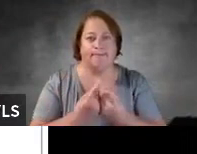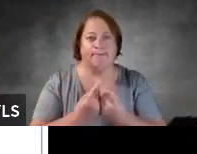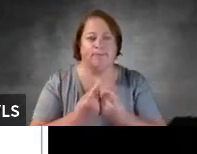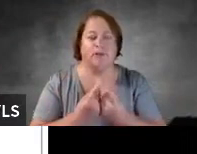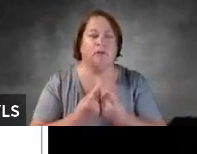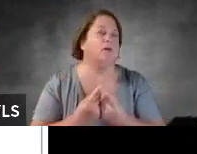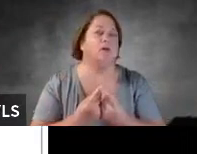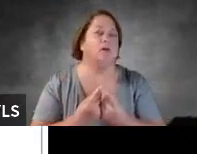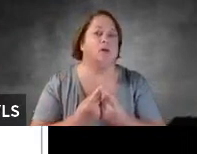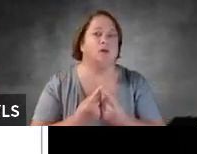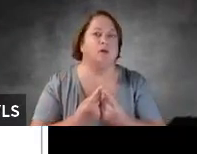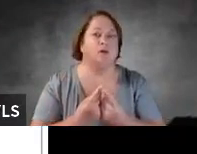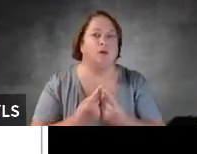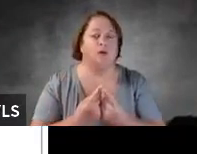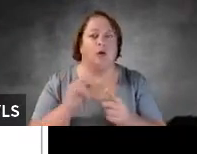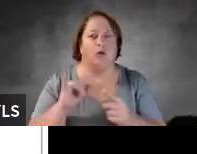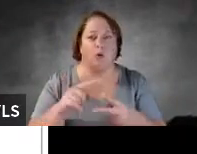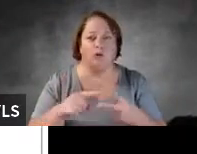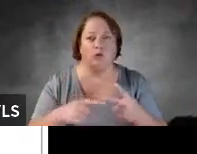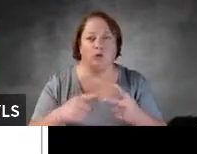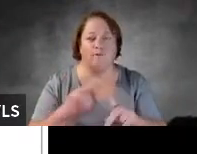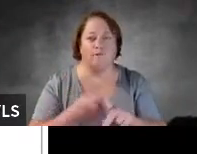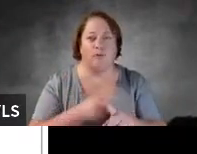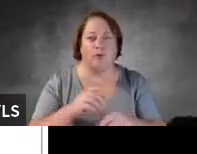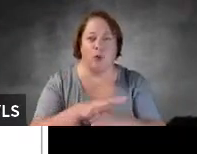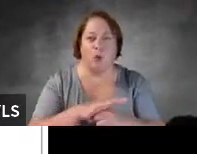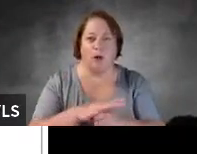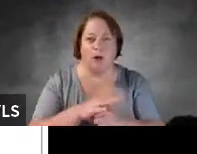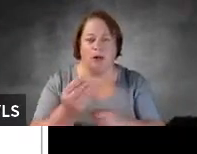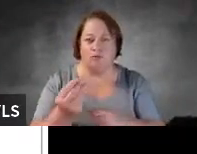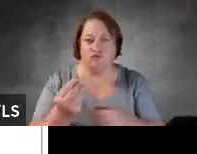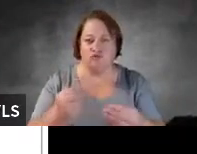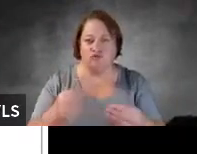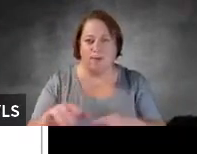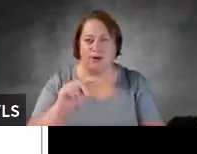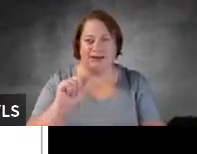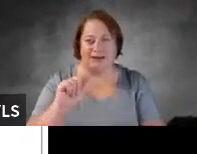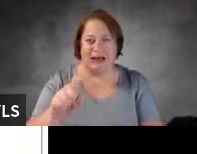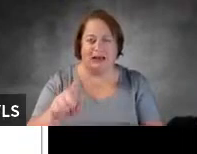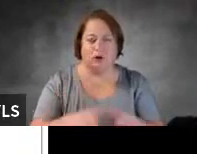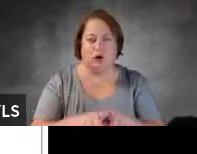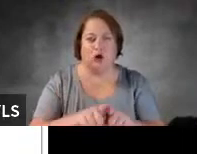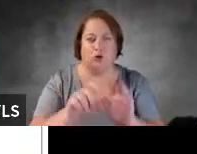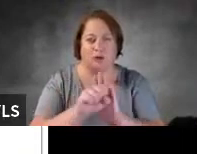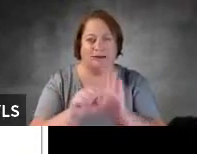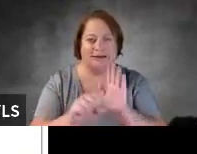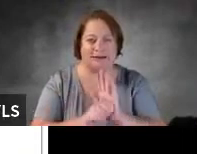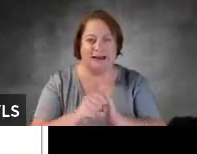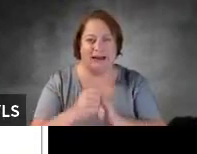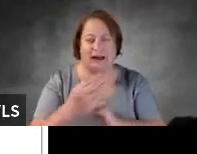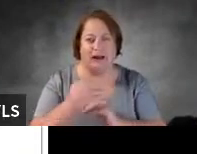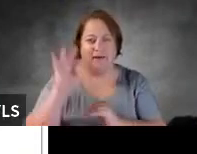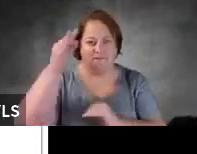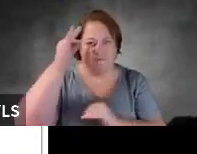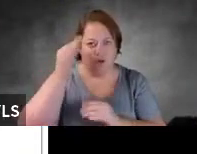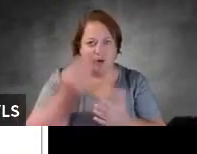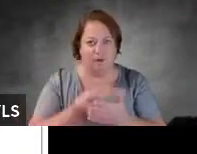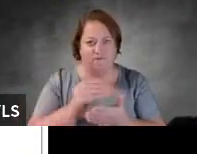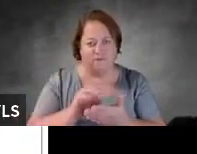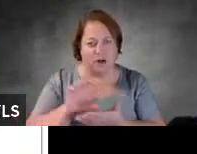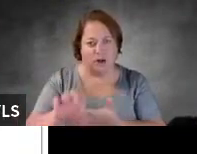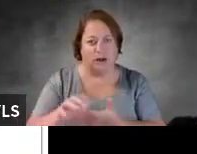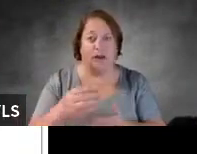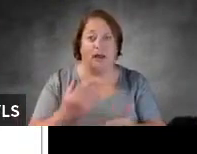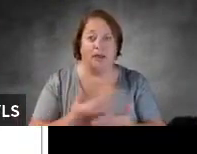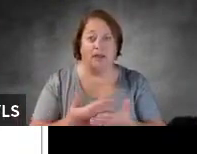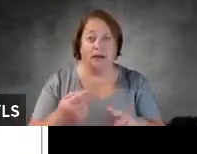from these two funds come basically from your local property taxes, as well as state and federal funding. Items paid